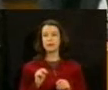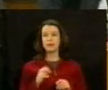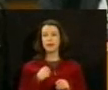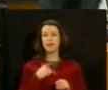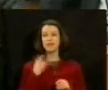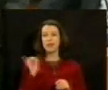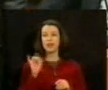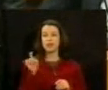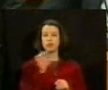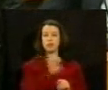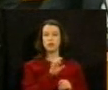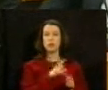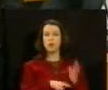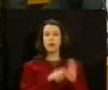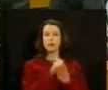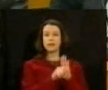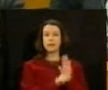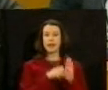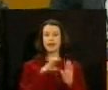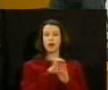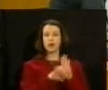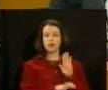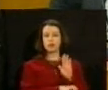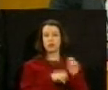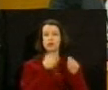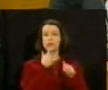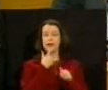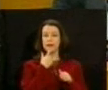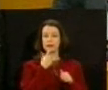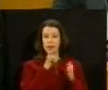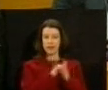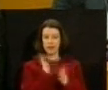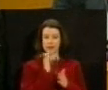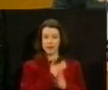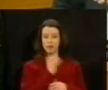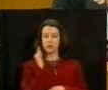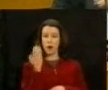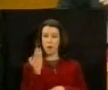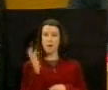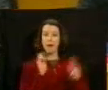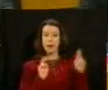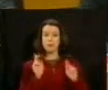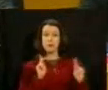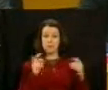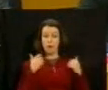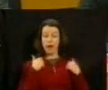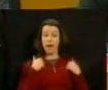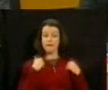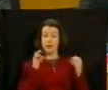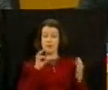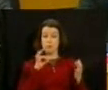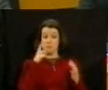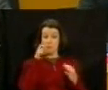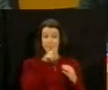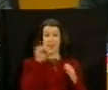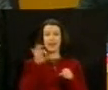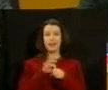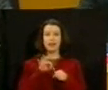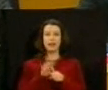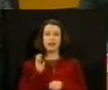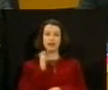state constitution says. That's our job. The people do have input because they elected us. We are